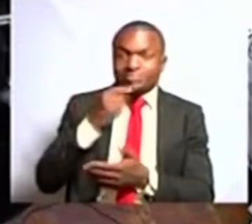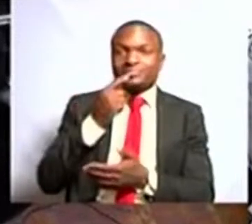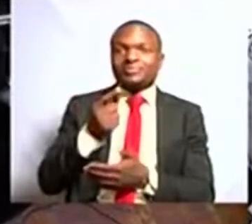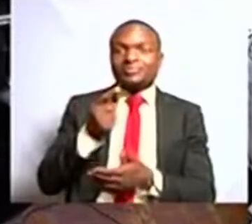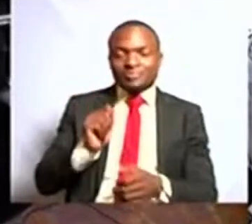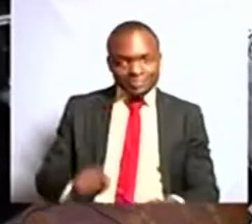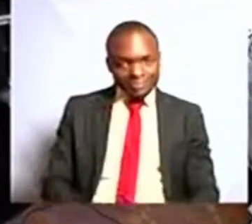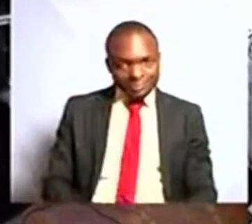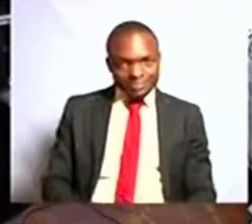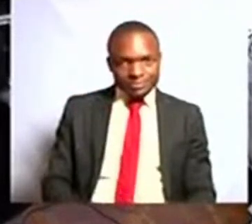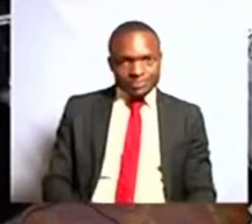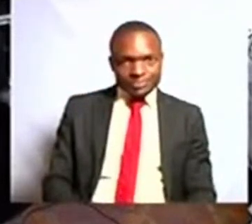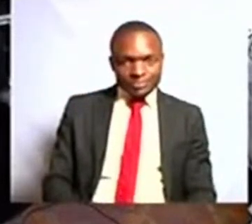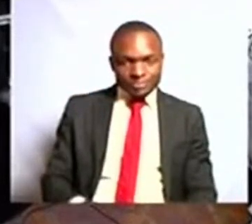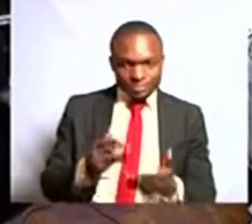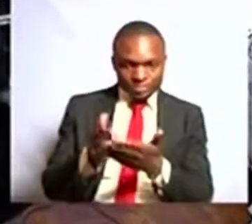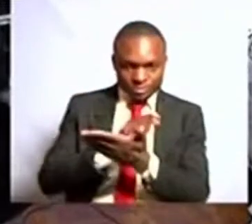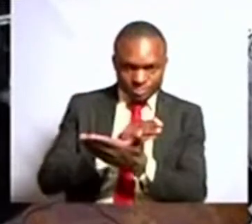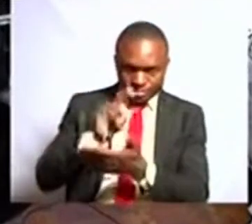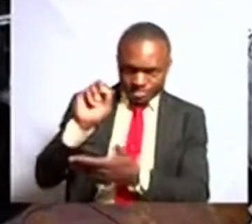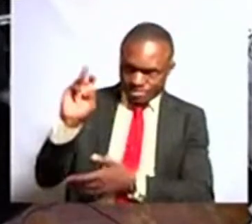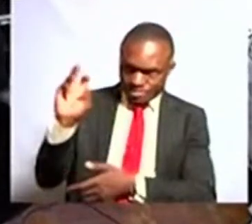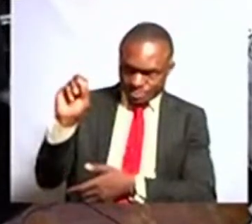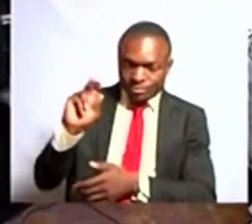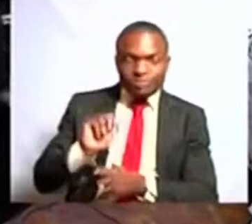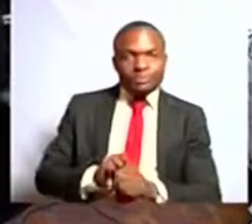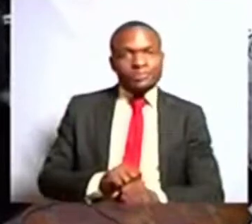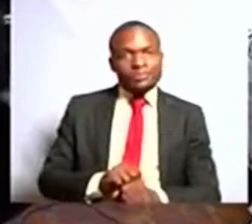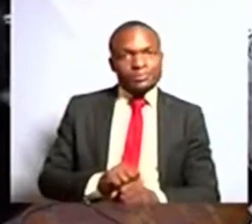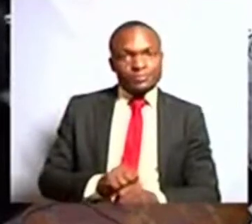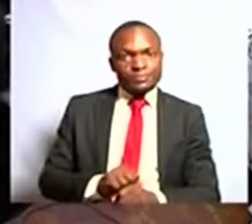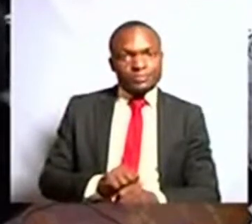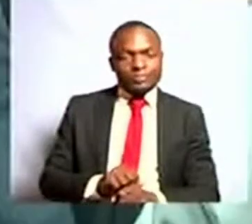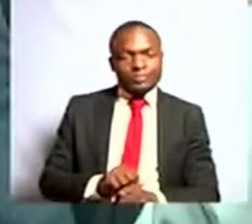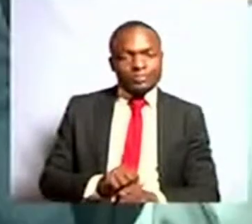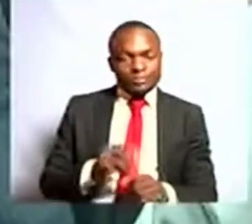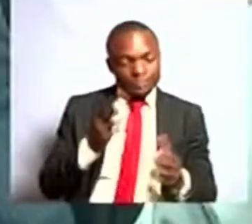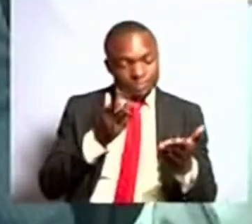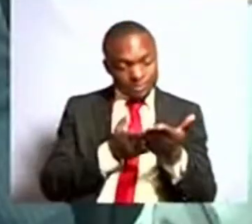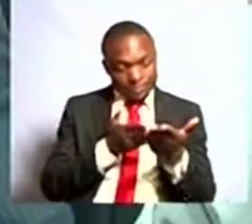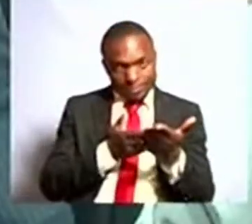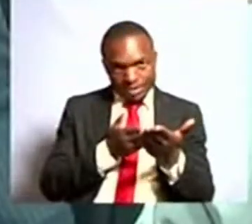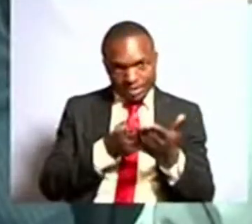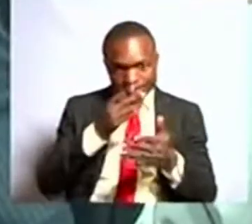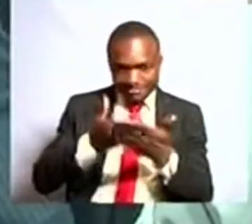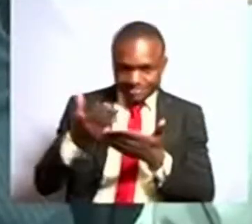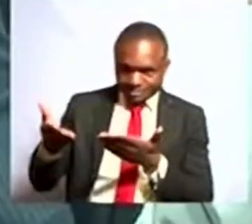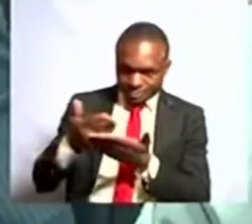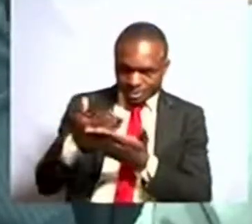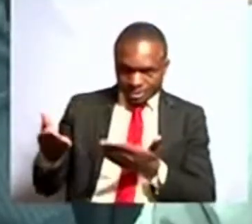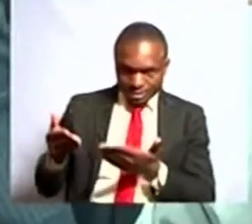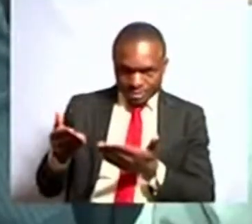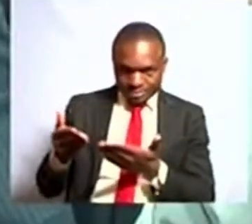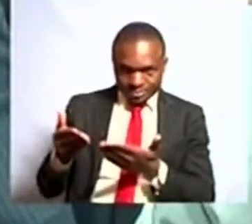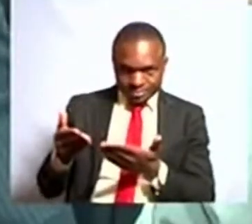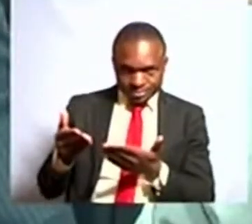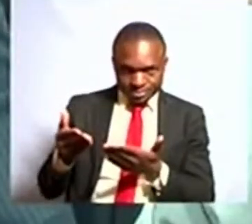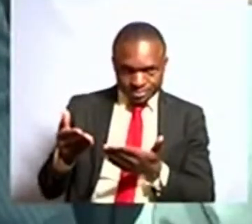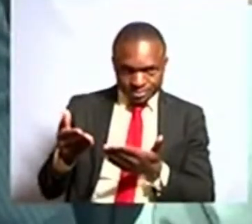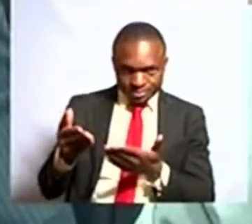stated, going into page 12, that this procurement method of limited